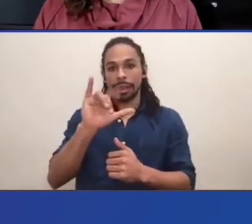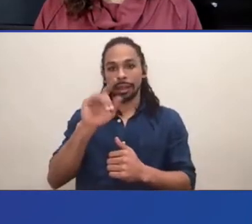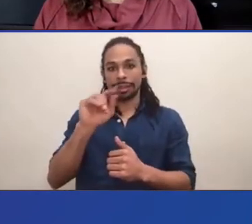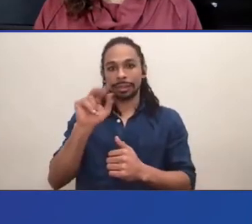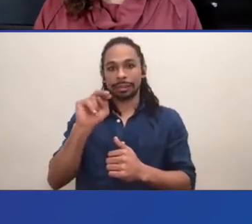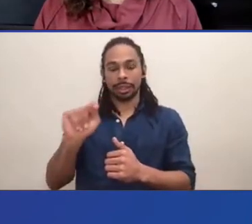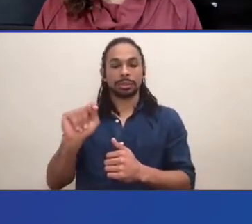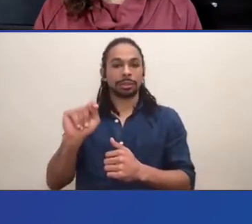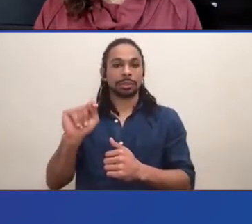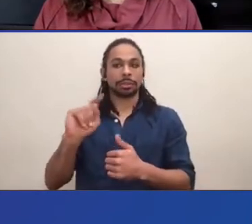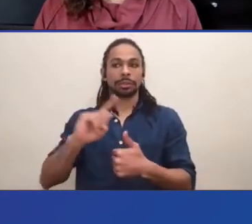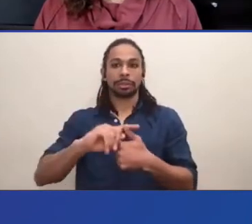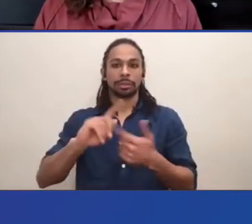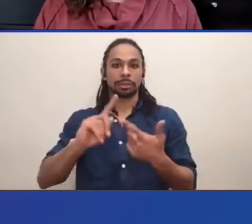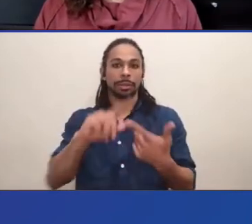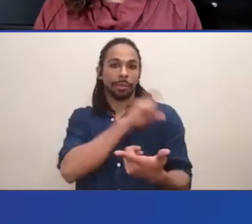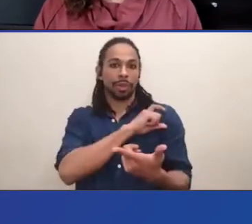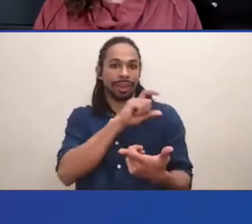policed community,